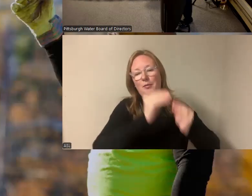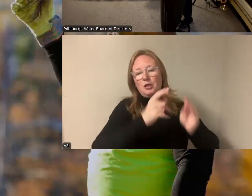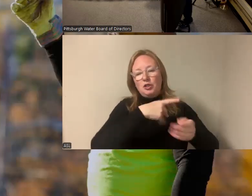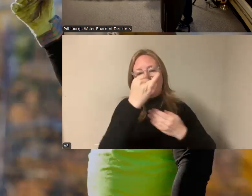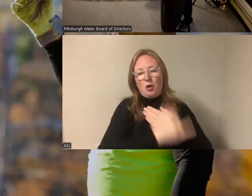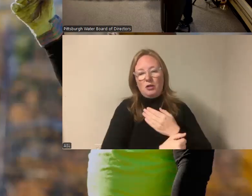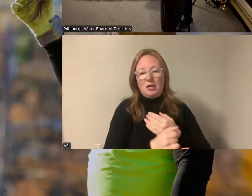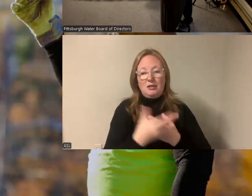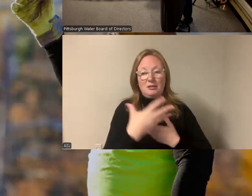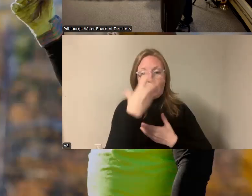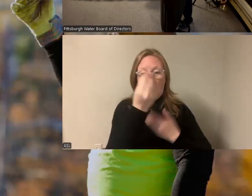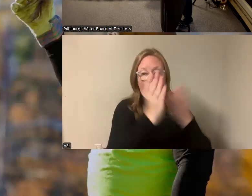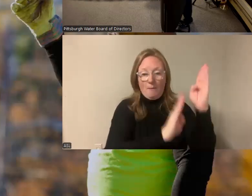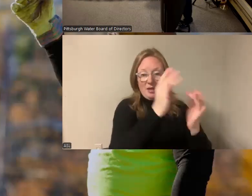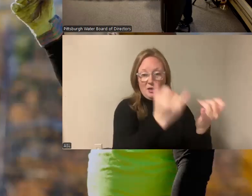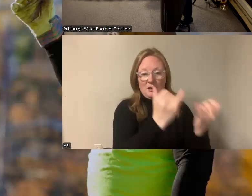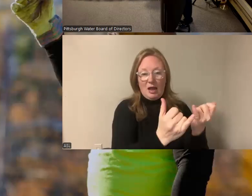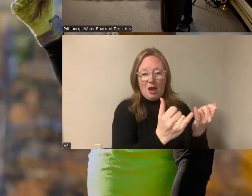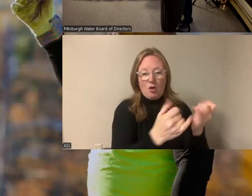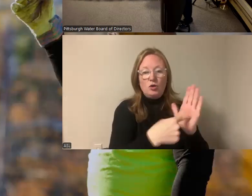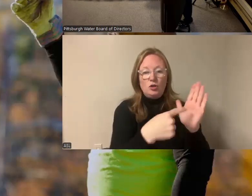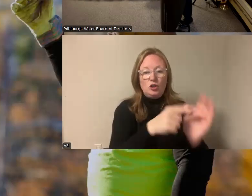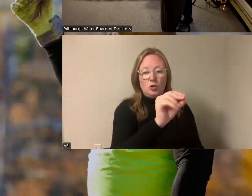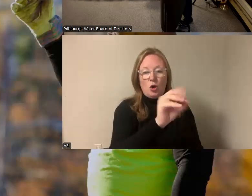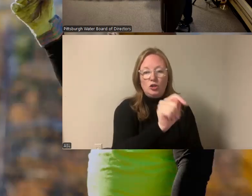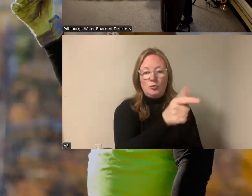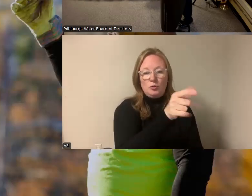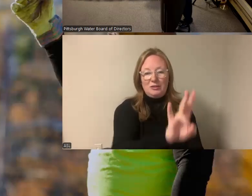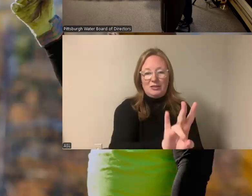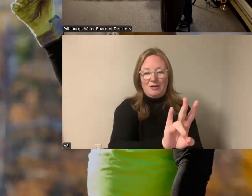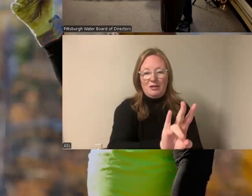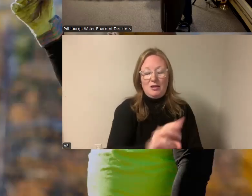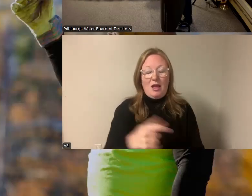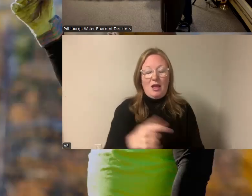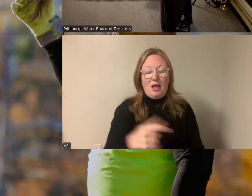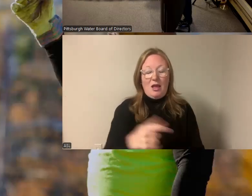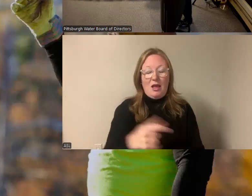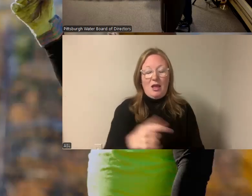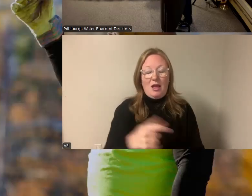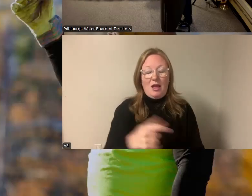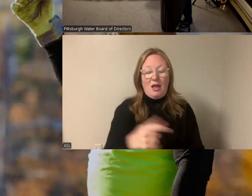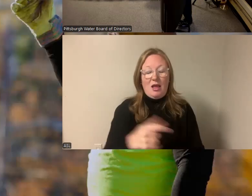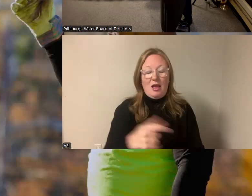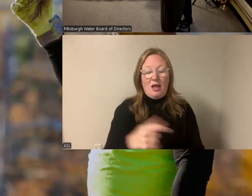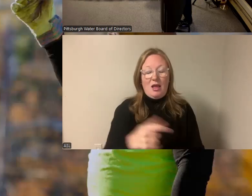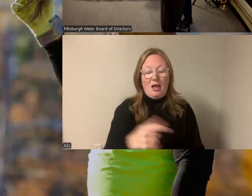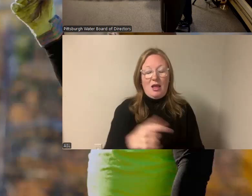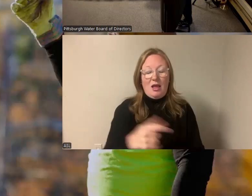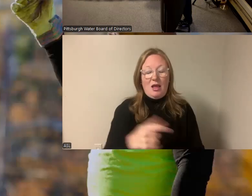report. Thank you, and I'll turn it back over to the board for any questions. Thank you.